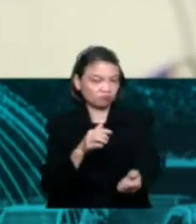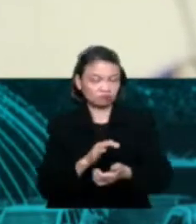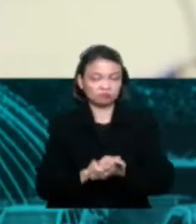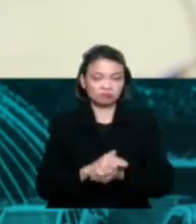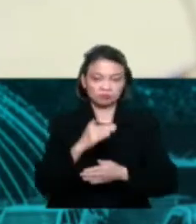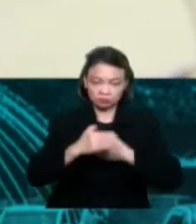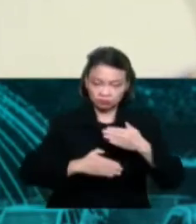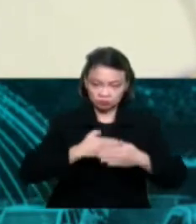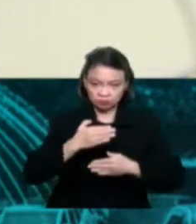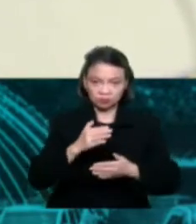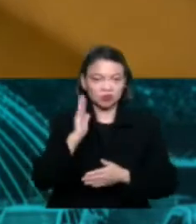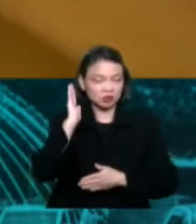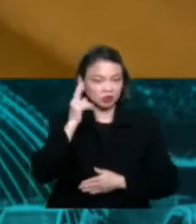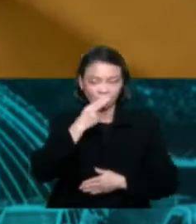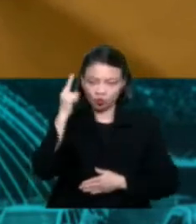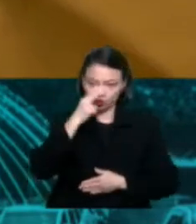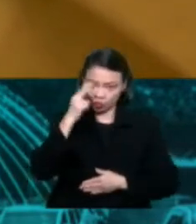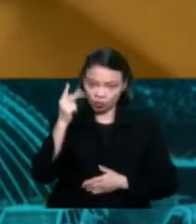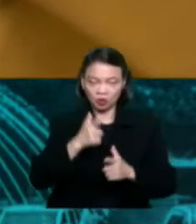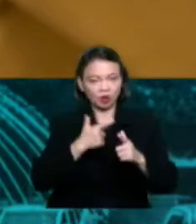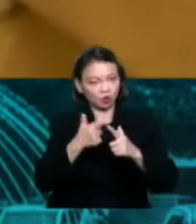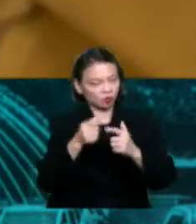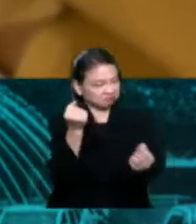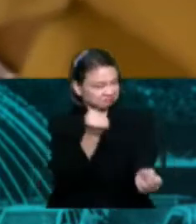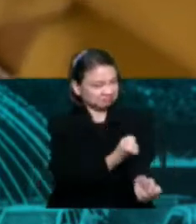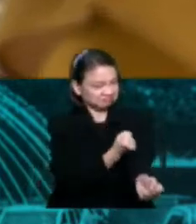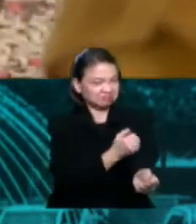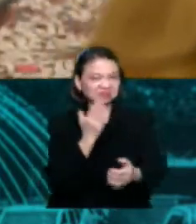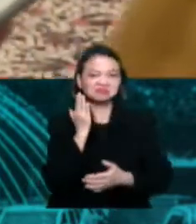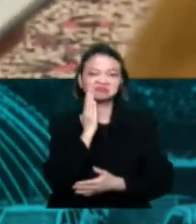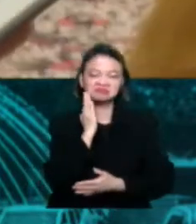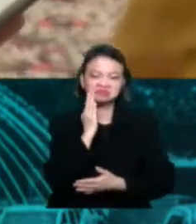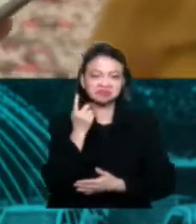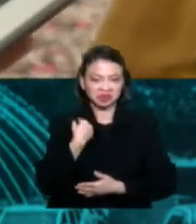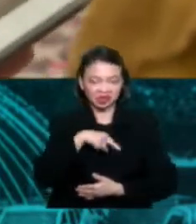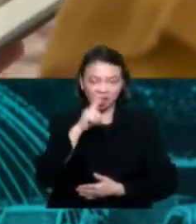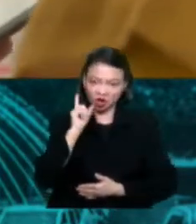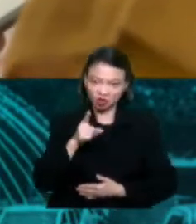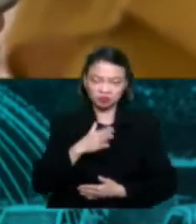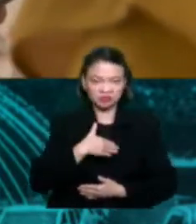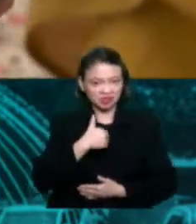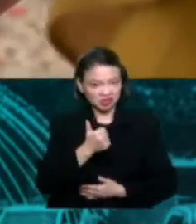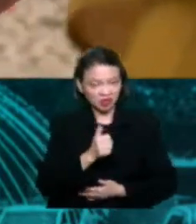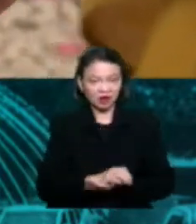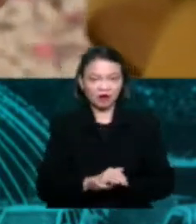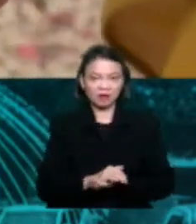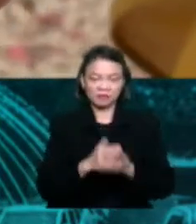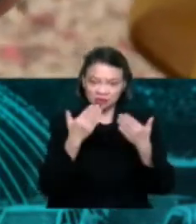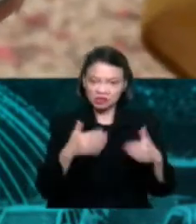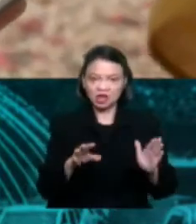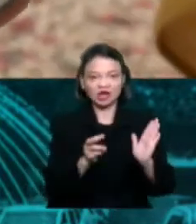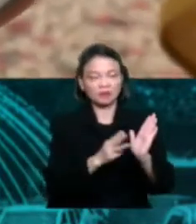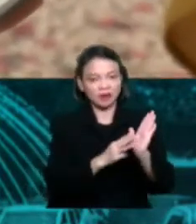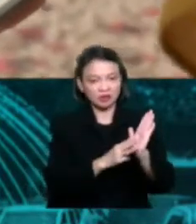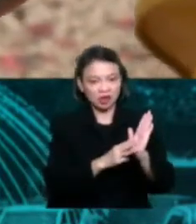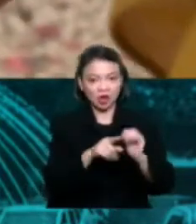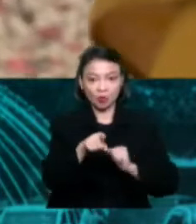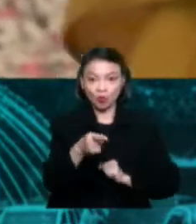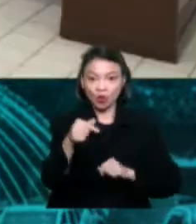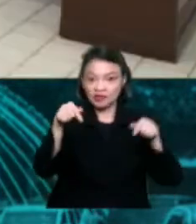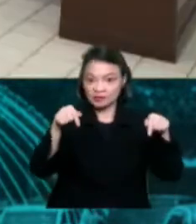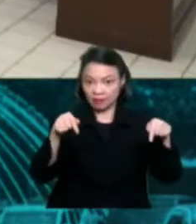developed country if we do not address it right now. So that's a humble request to everybody to do that, to make sure that this